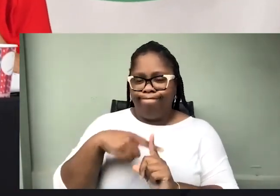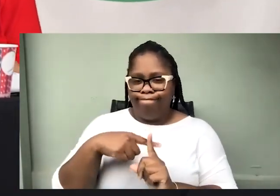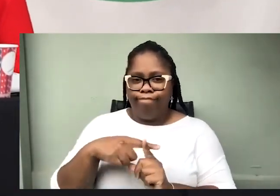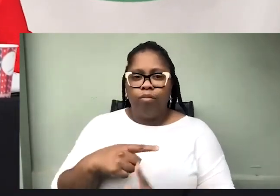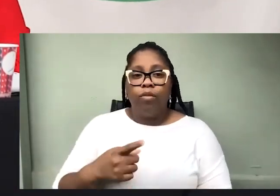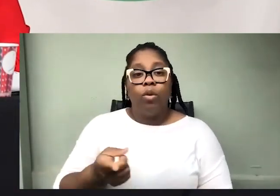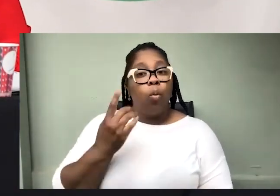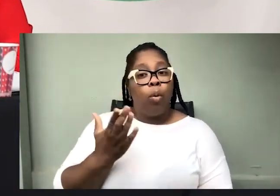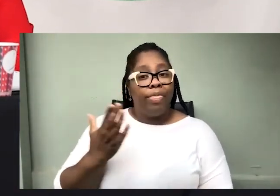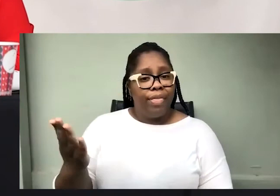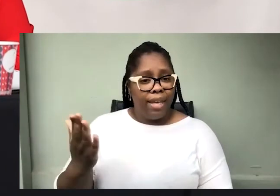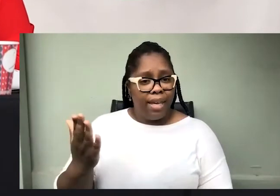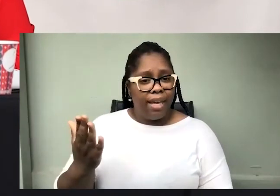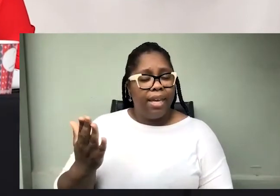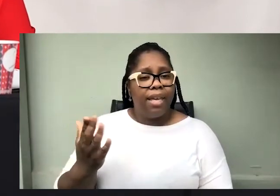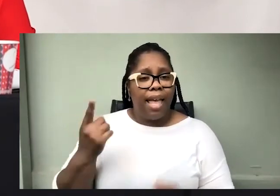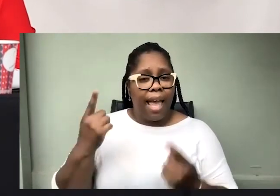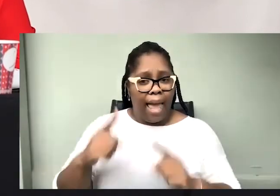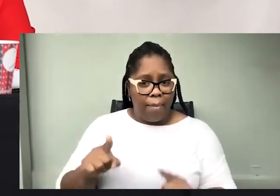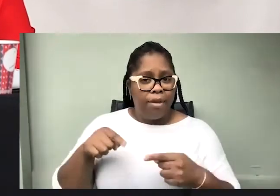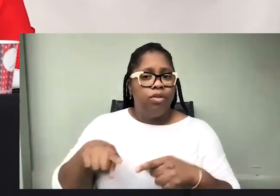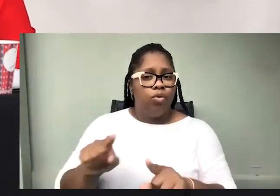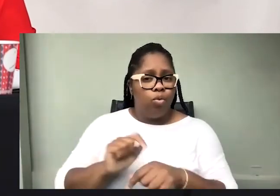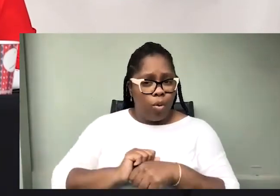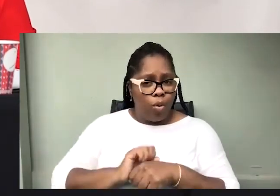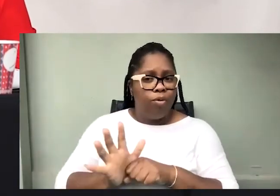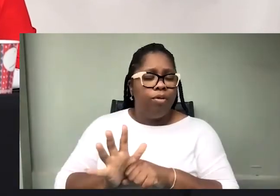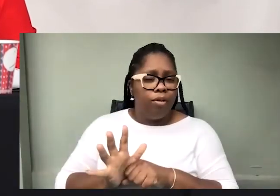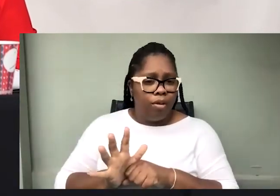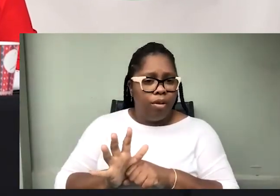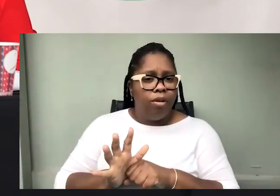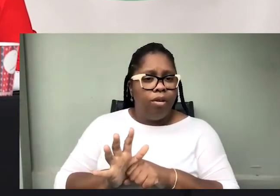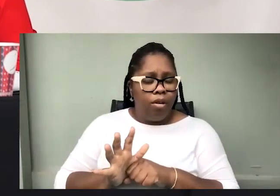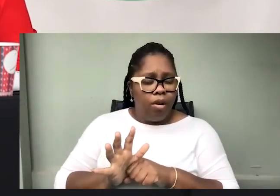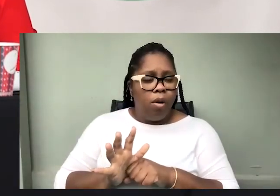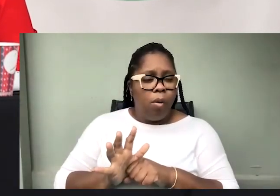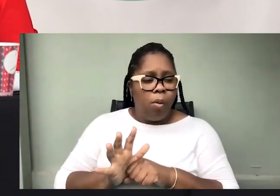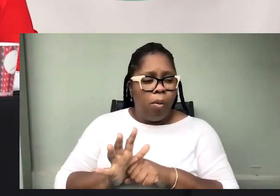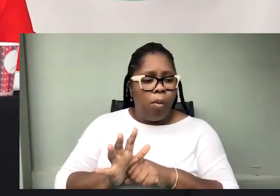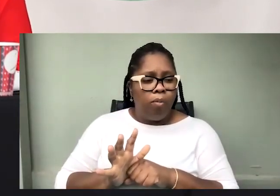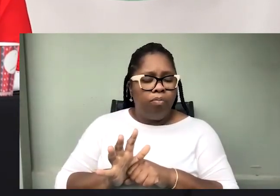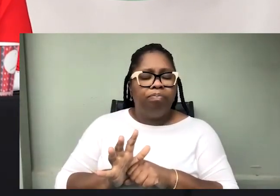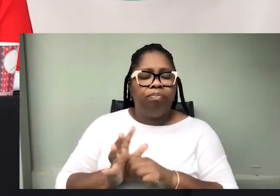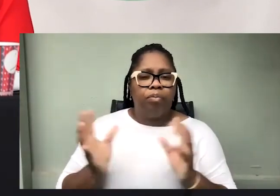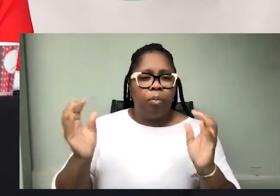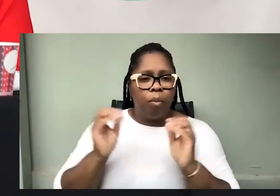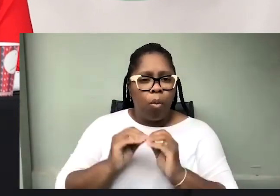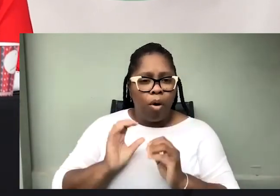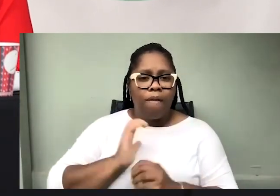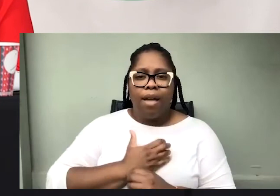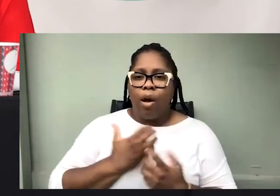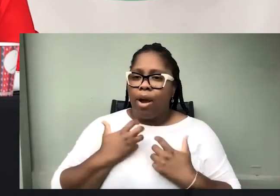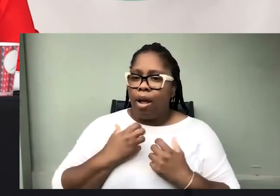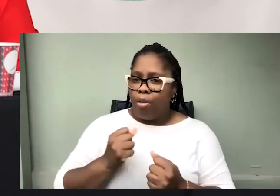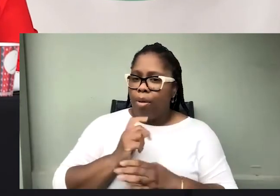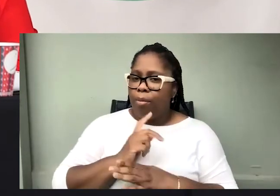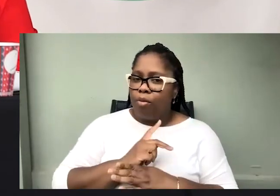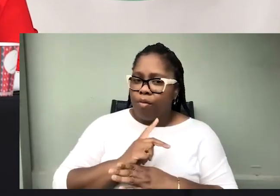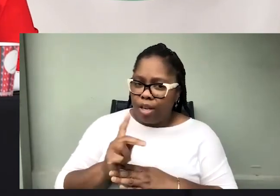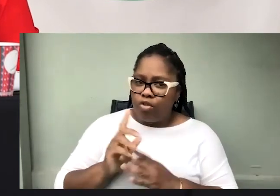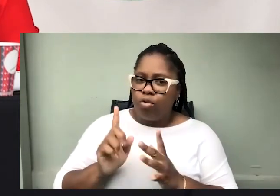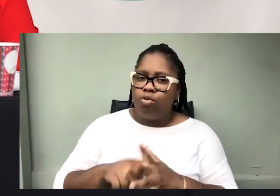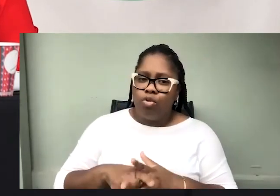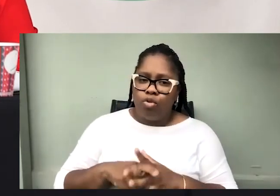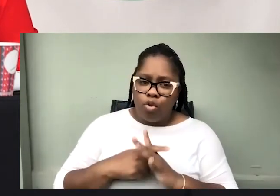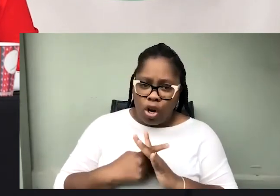thing that did happen during the pandemic is a lot more of our health professionals started